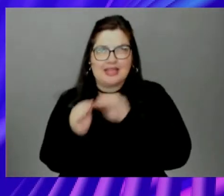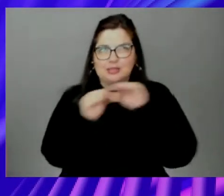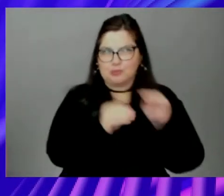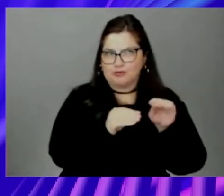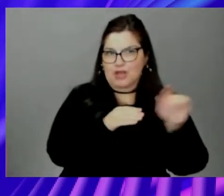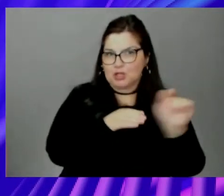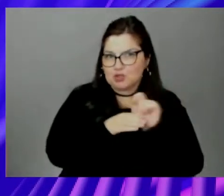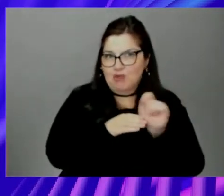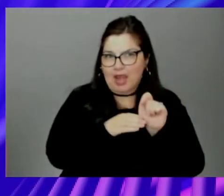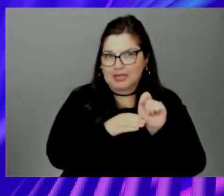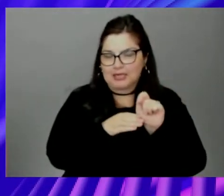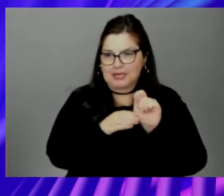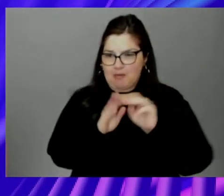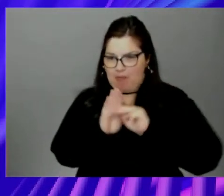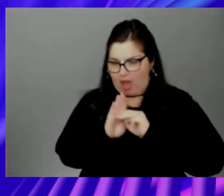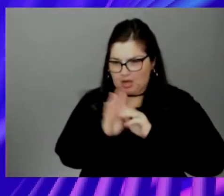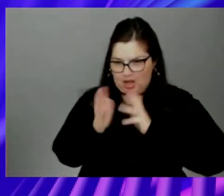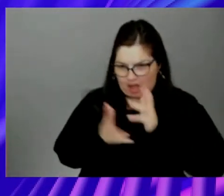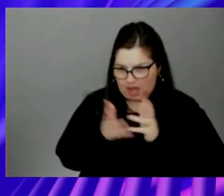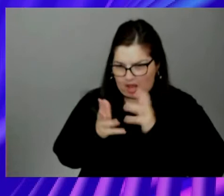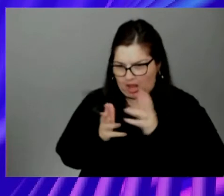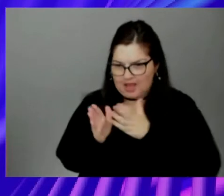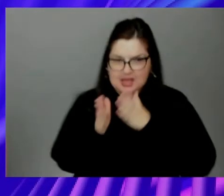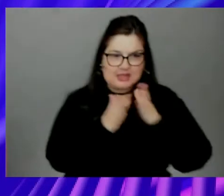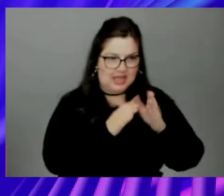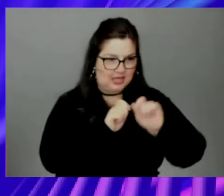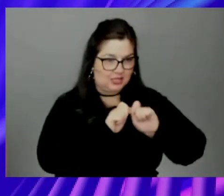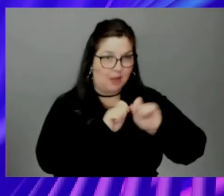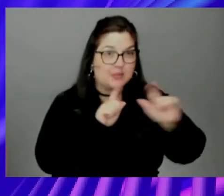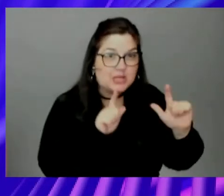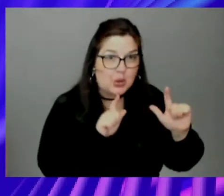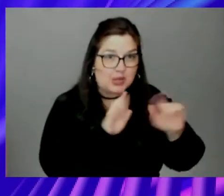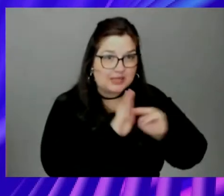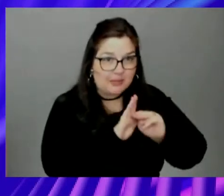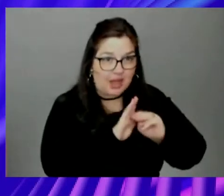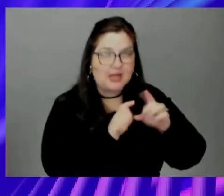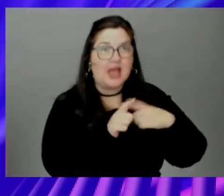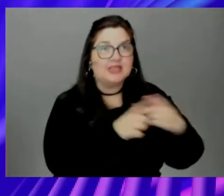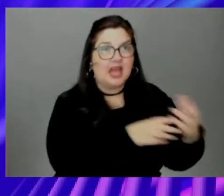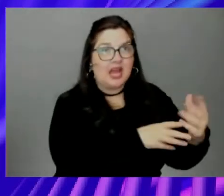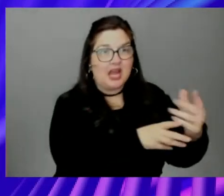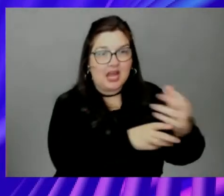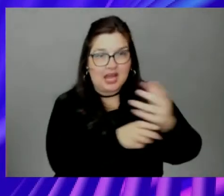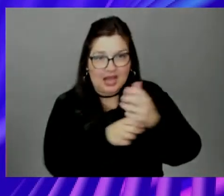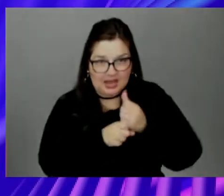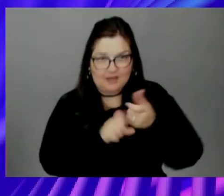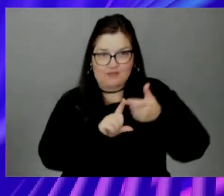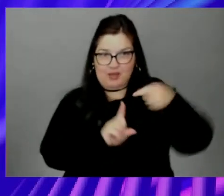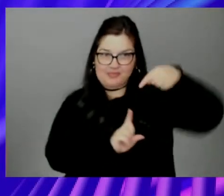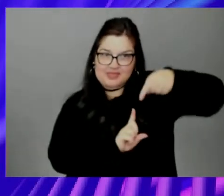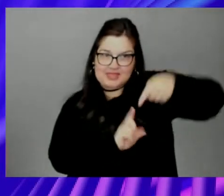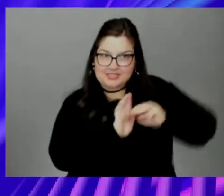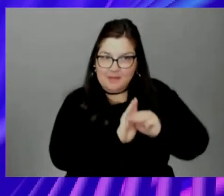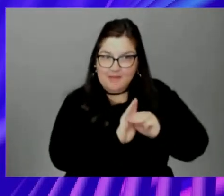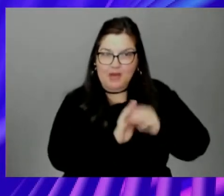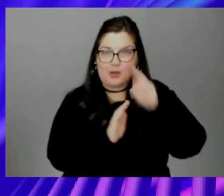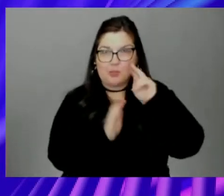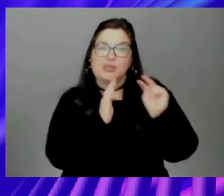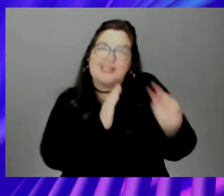with that data. Then you move on to deploying the model and actually getting inferences from that model, predictions, if you